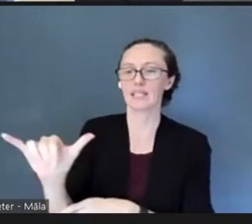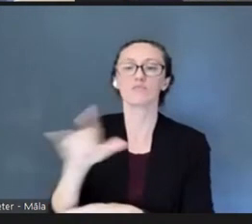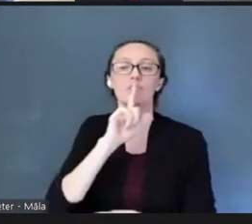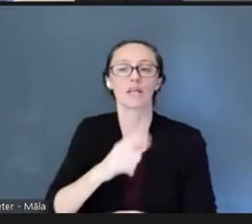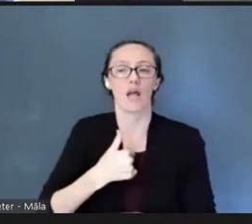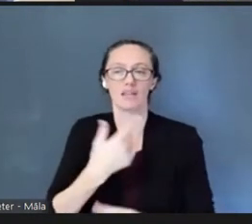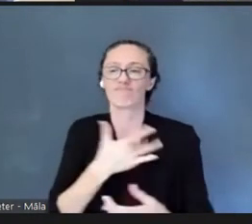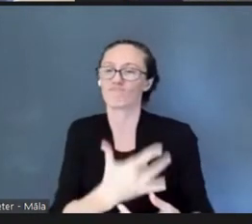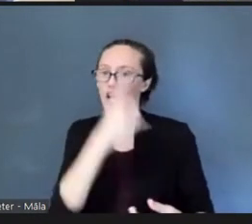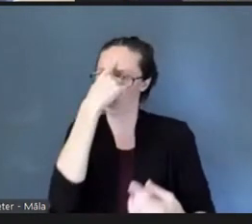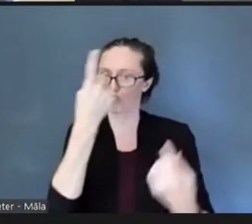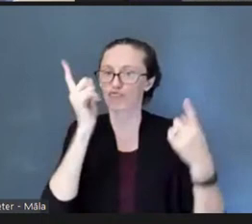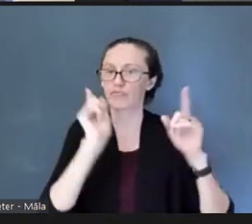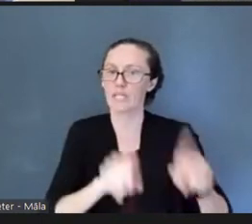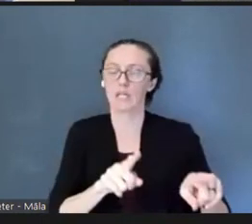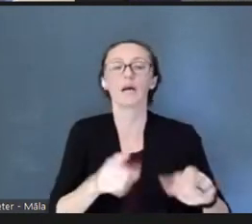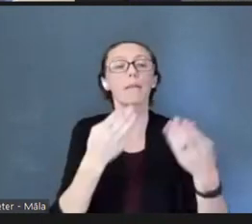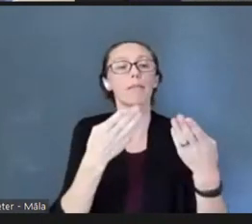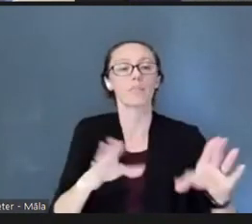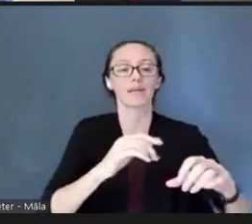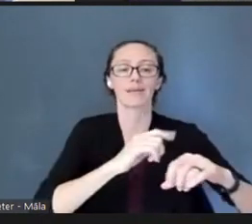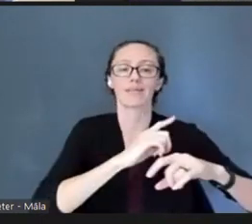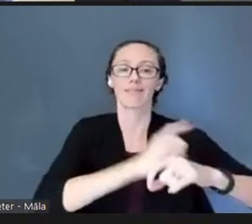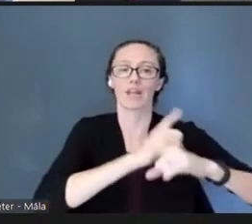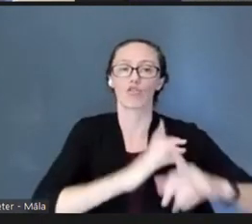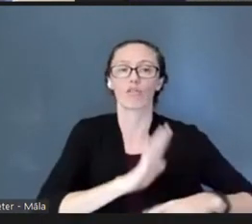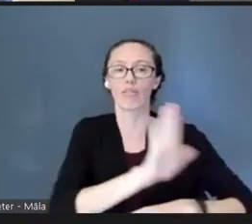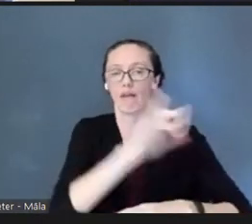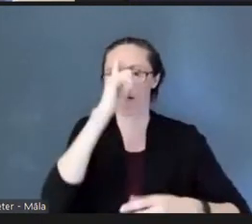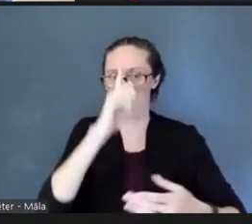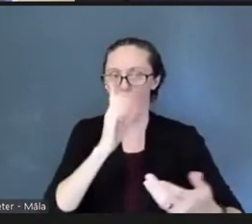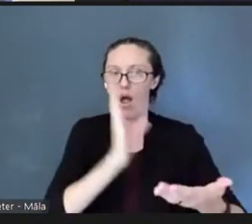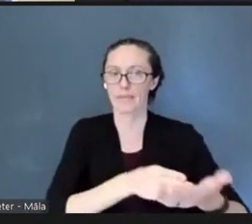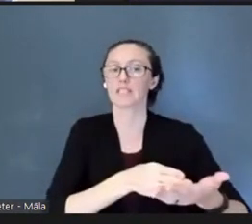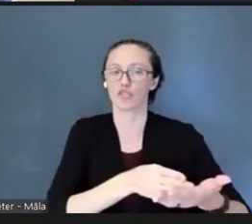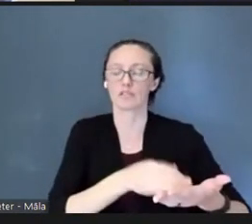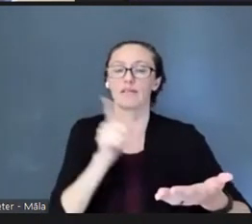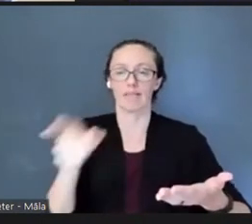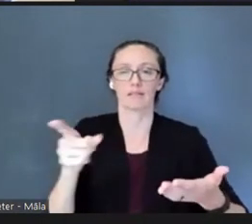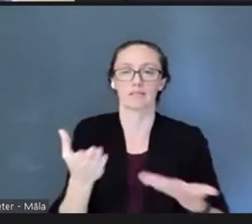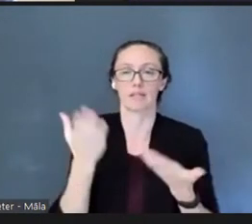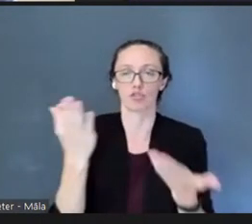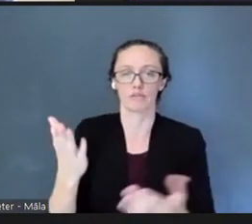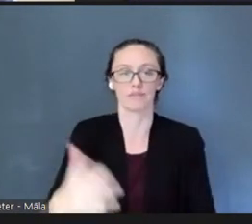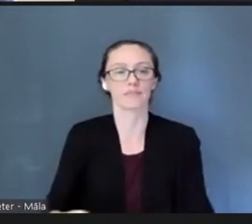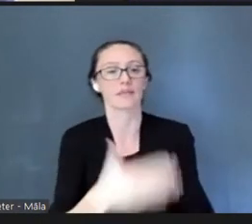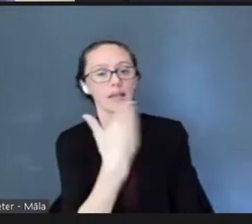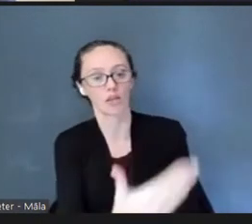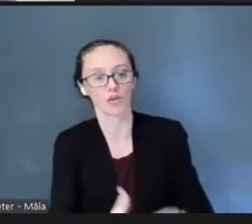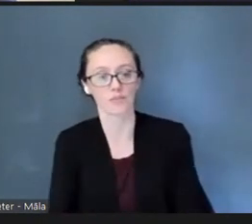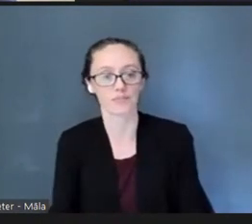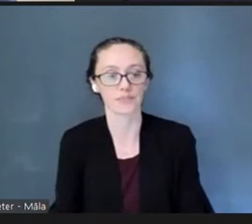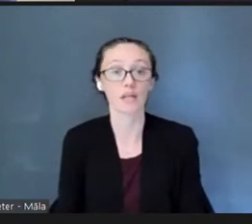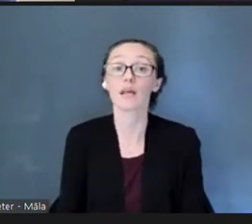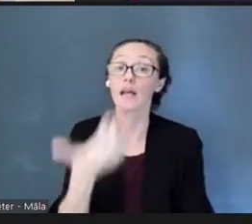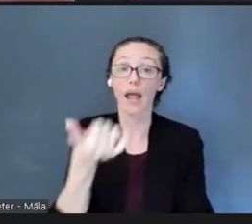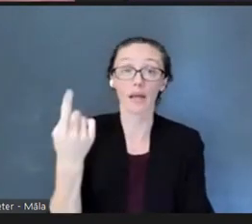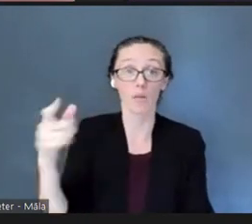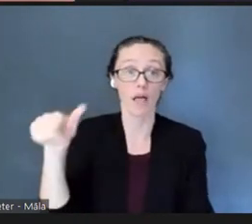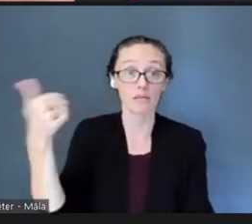defender's opposition on this particular measure. Okay, thank you. Thank you. Anyone else?